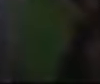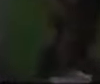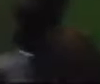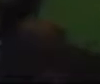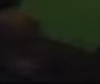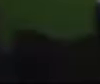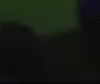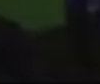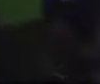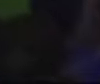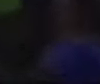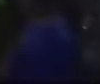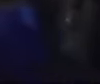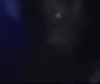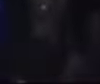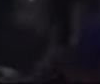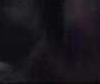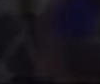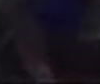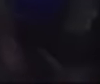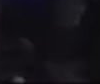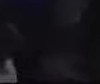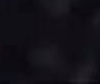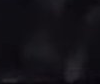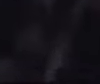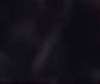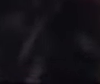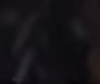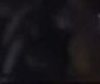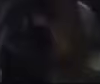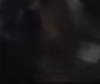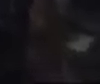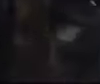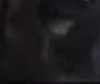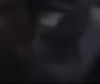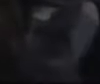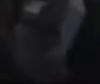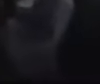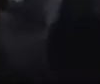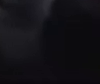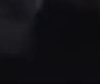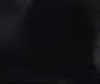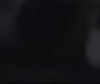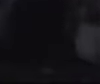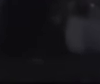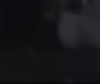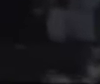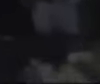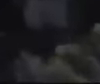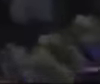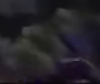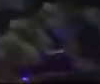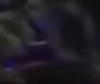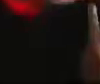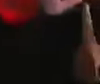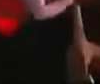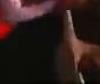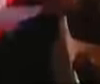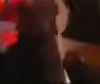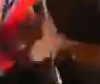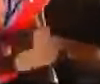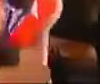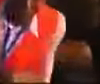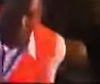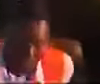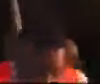name of Jesus. Let the fire of the Holy Ghost fall upon every manipulation of